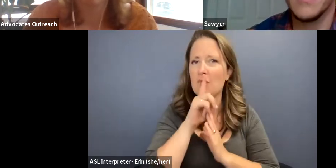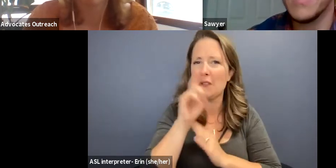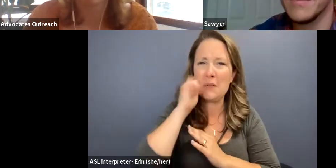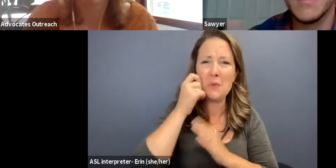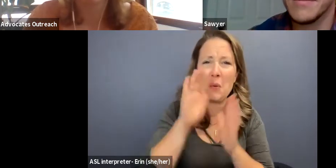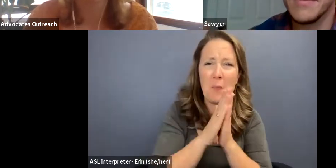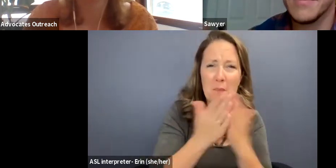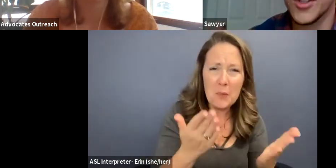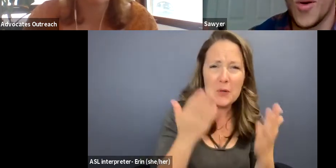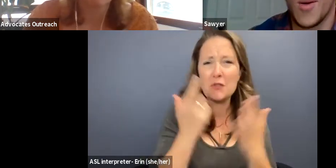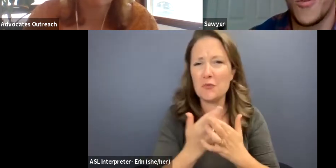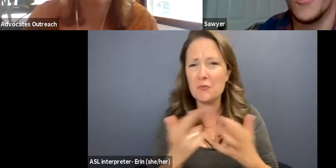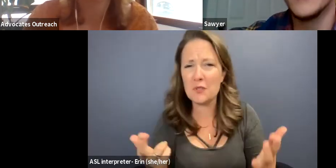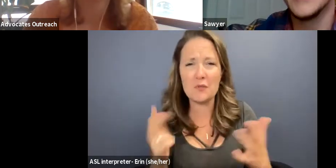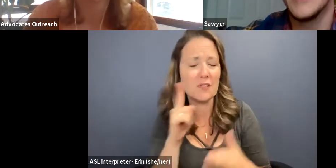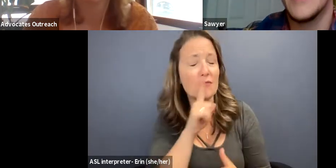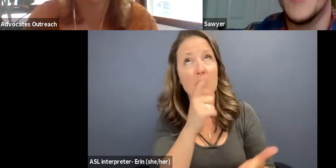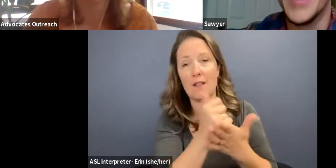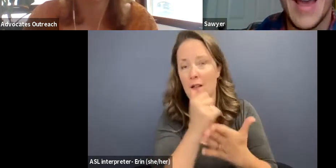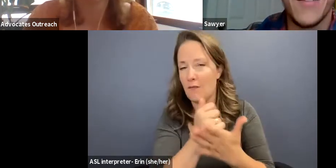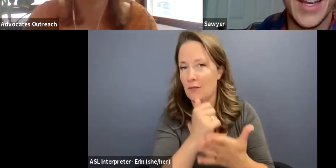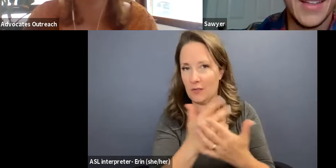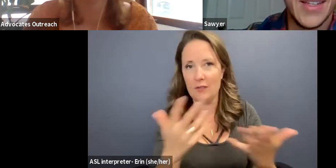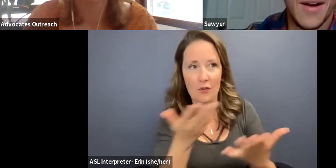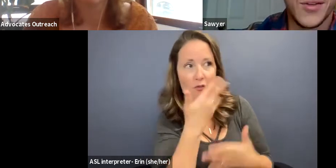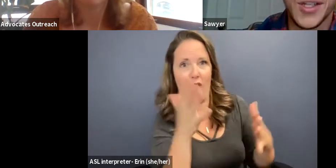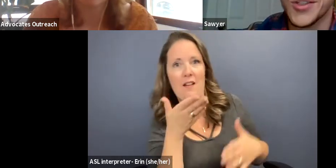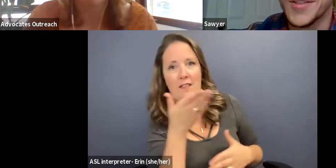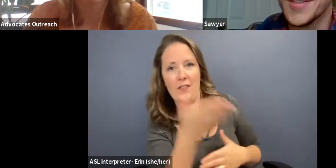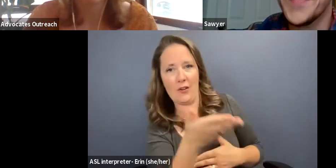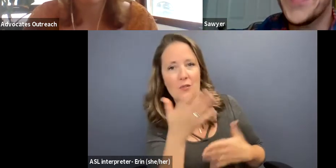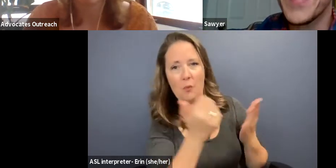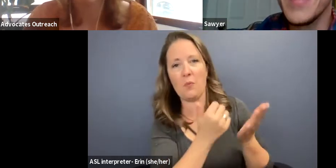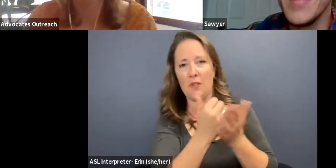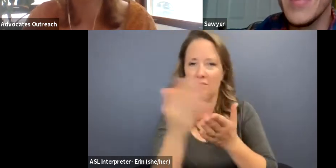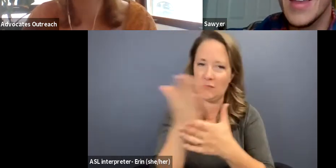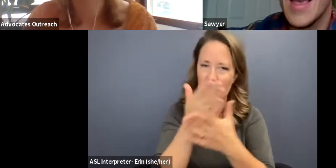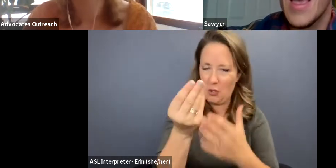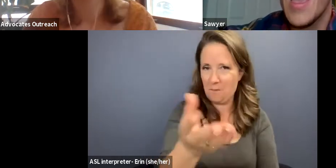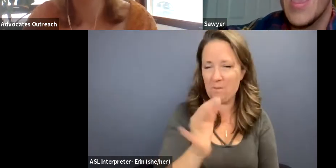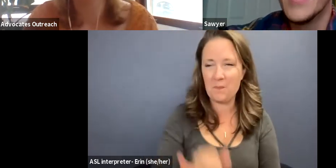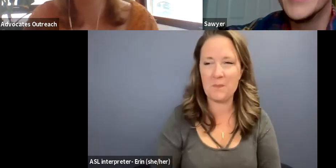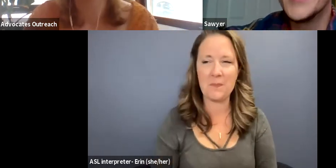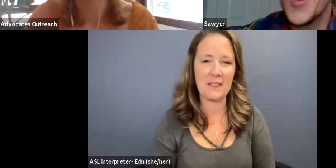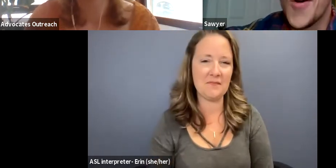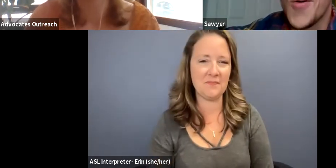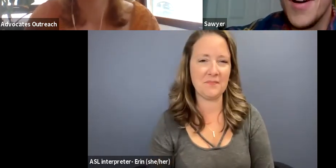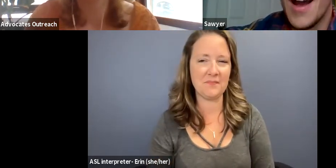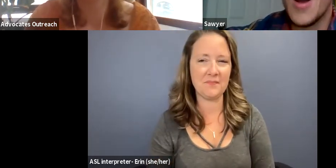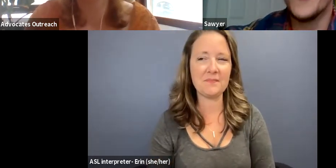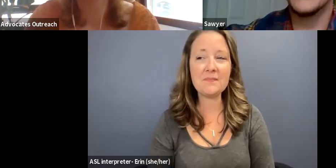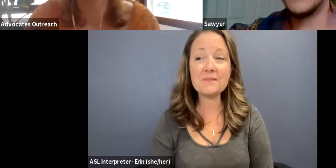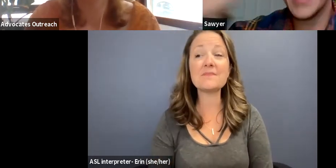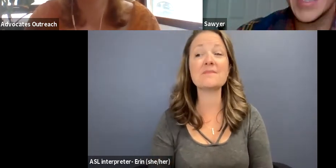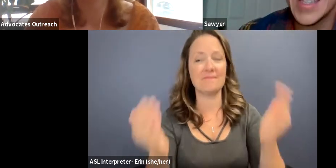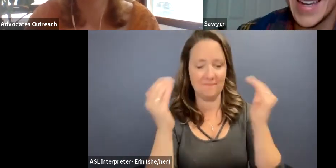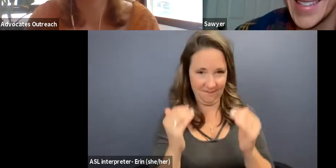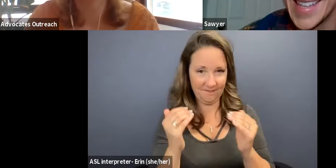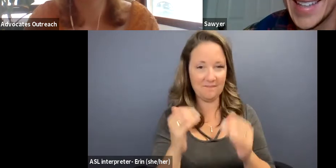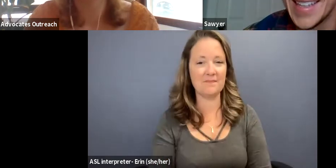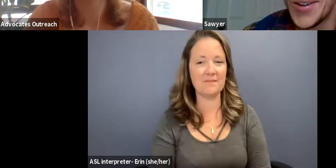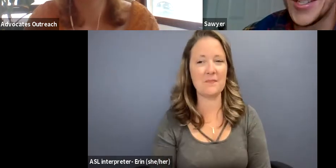proactive and kind of like set yourself up for success, or at least, you know,